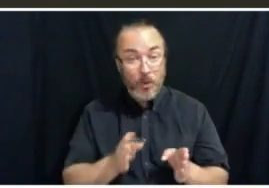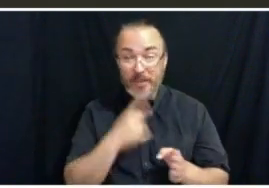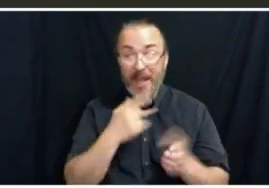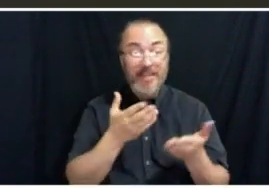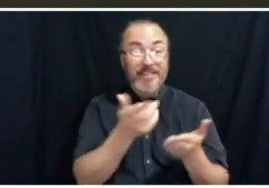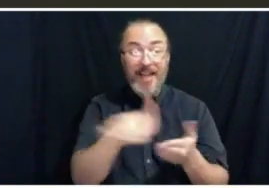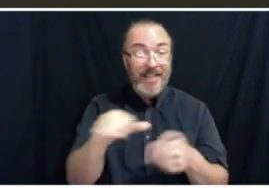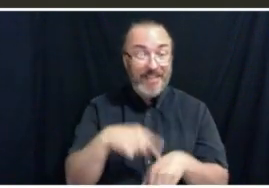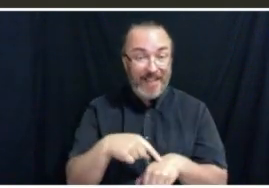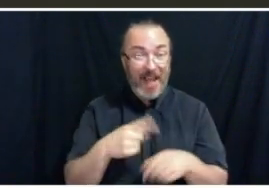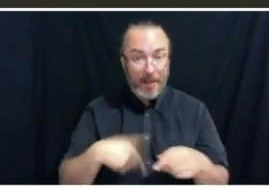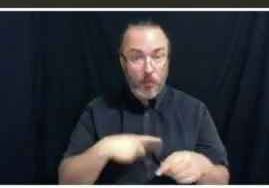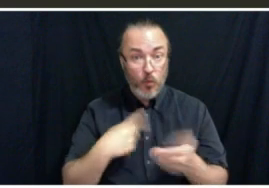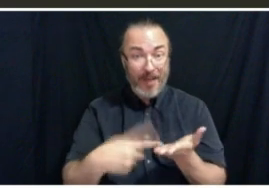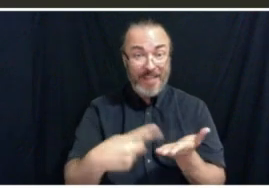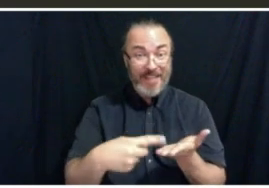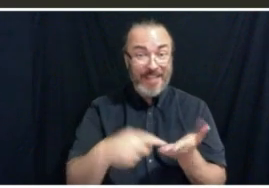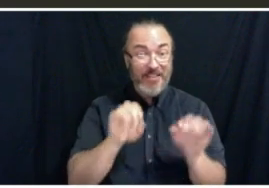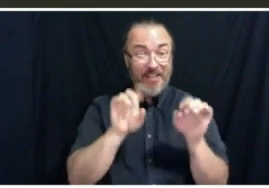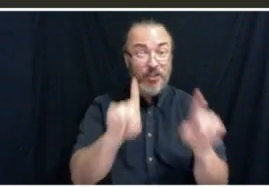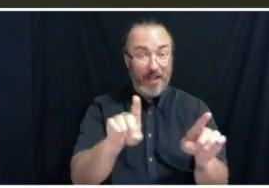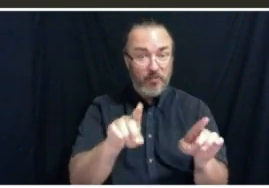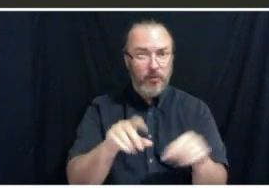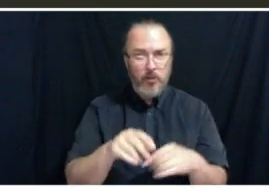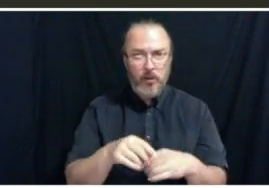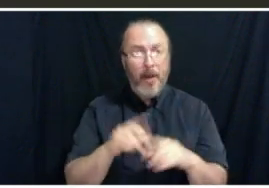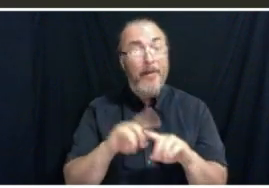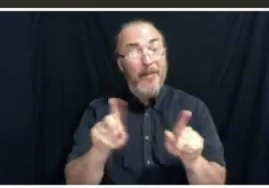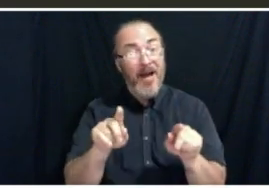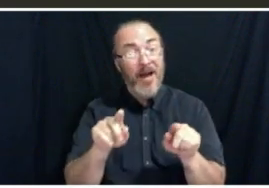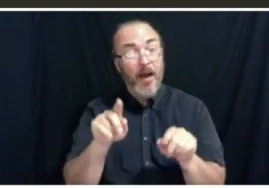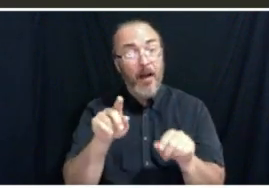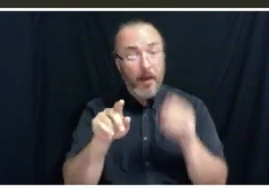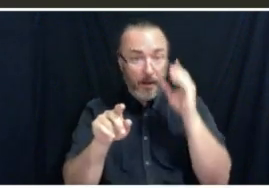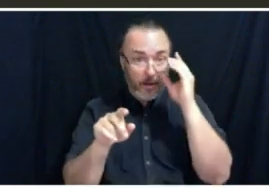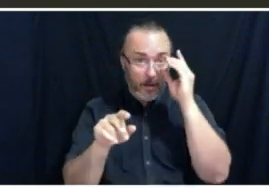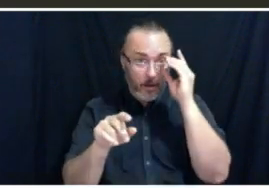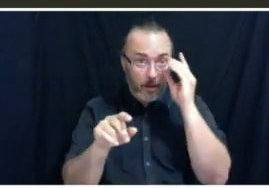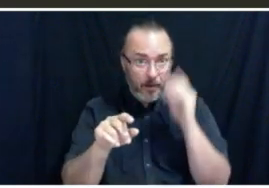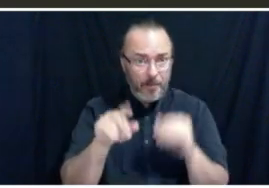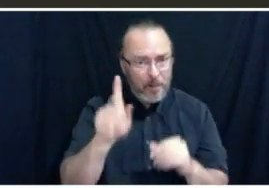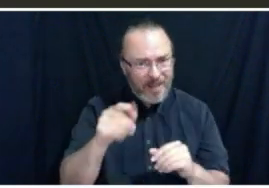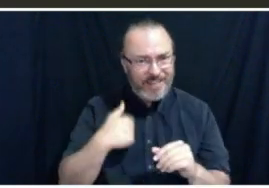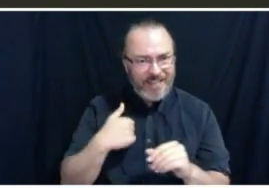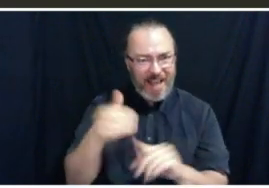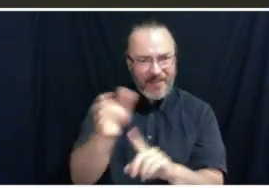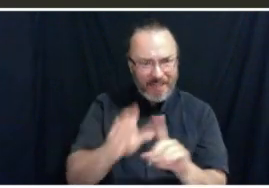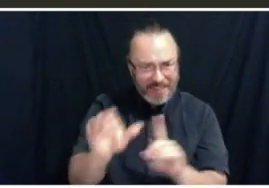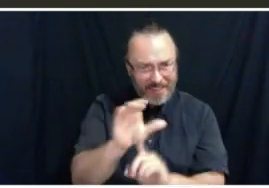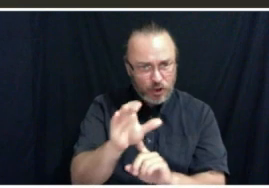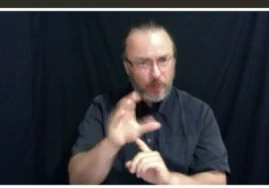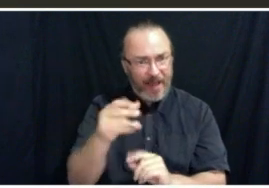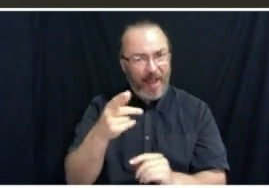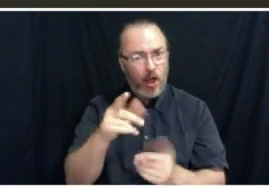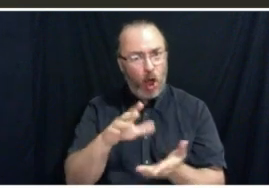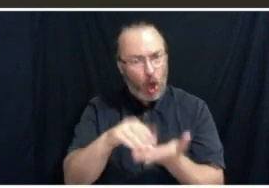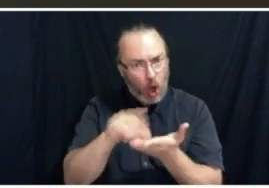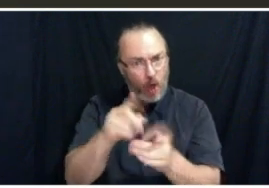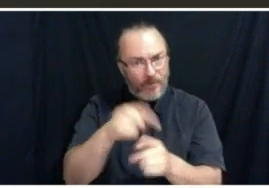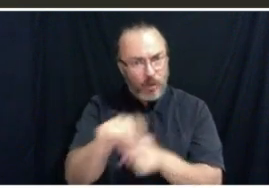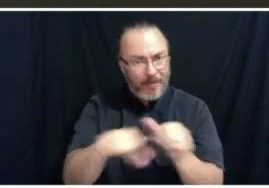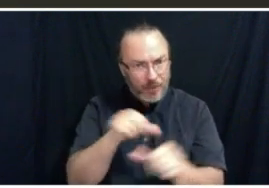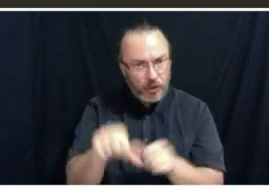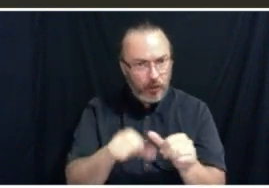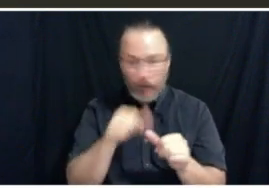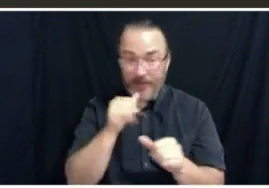fiercely national area of policy. But they have gradually seen, without pressure or conditions, the benefits of learning from each other by sitting around the table. And